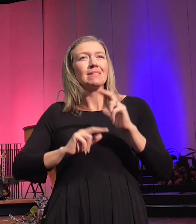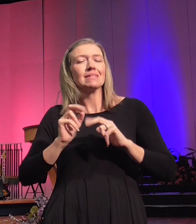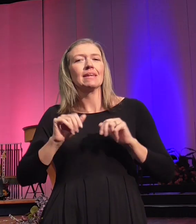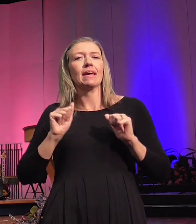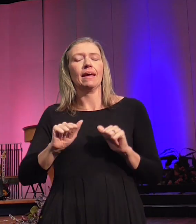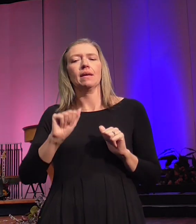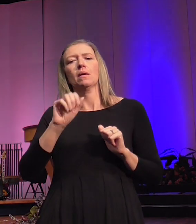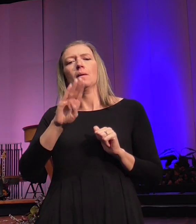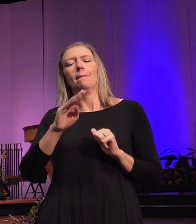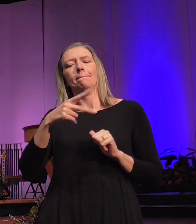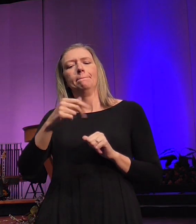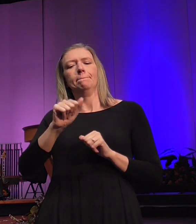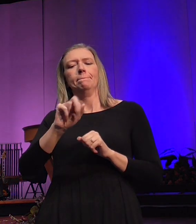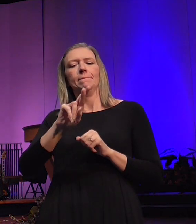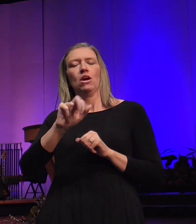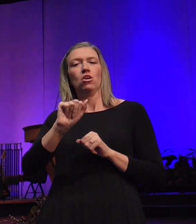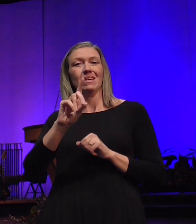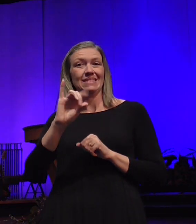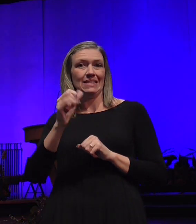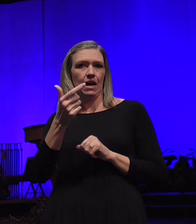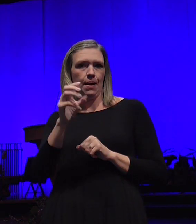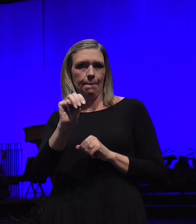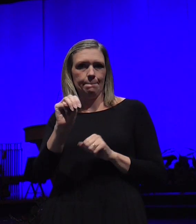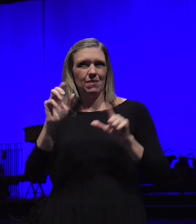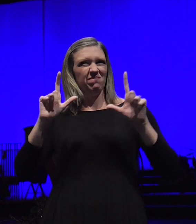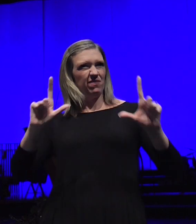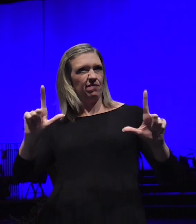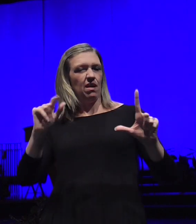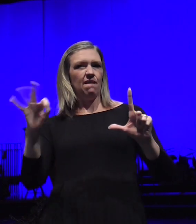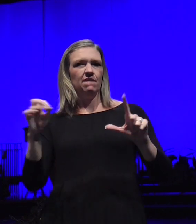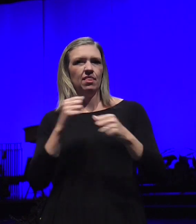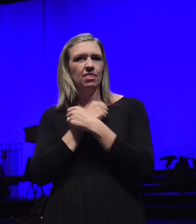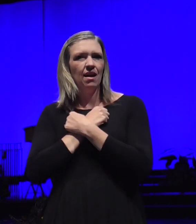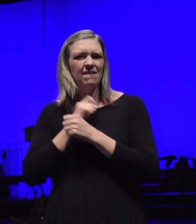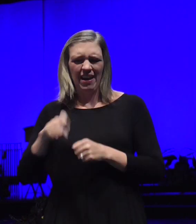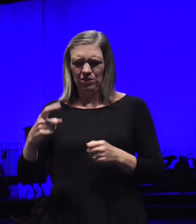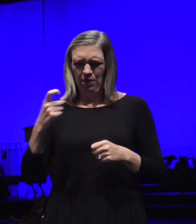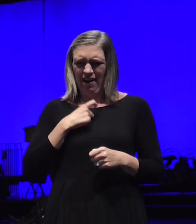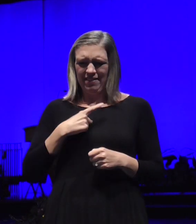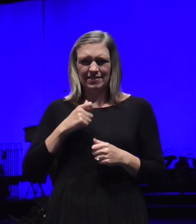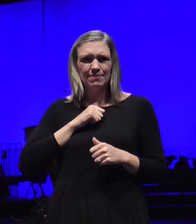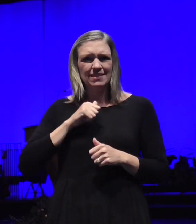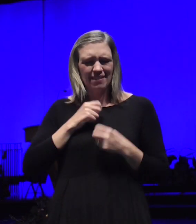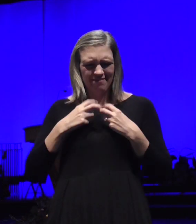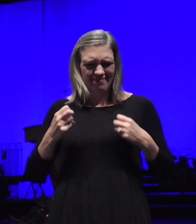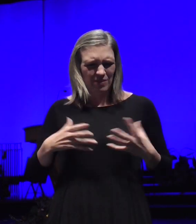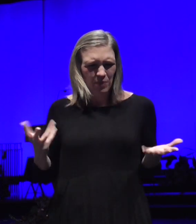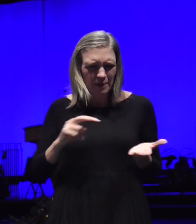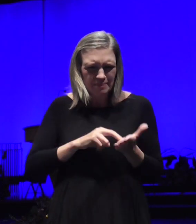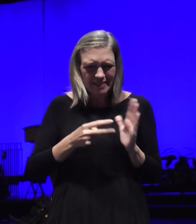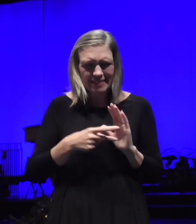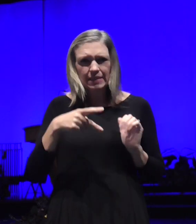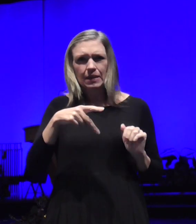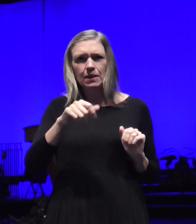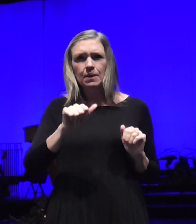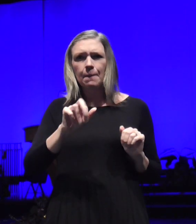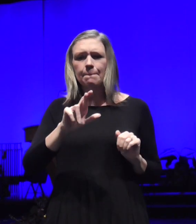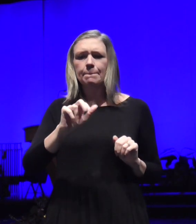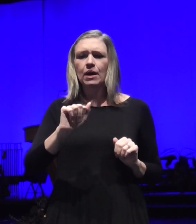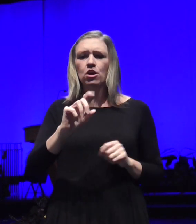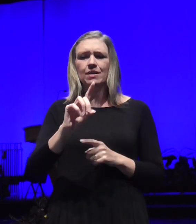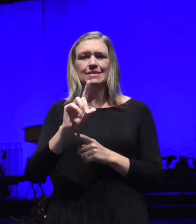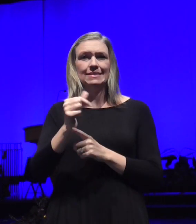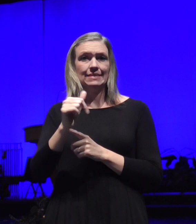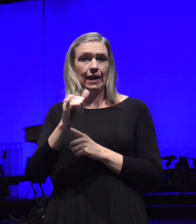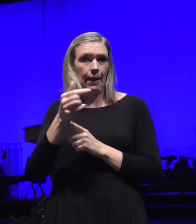of love. And I had to ask myself, what is a paradigm? Then I realized I have found a pair of dimes in